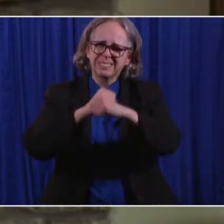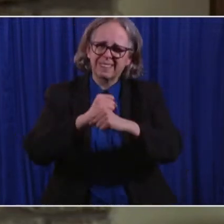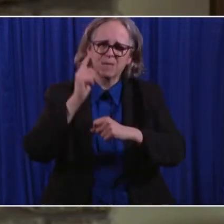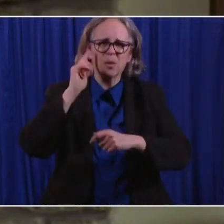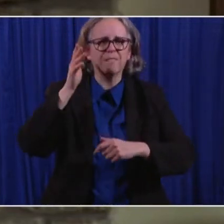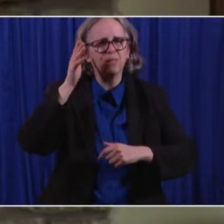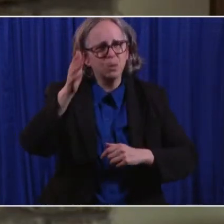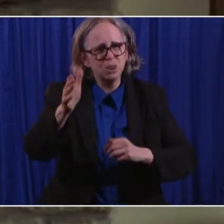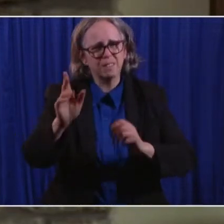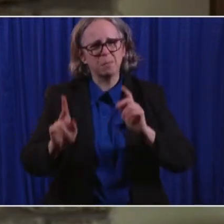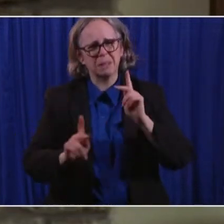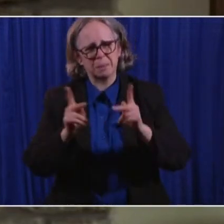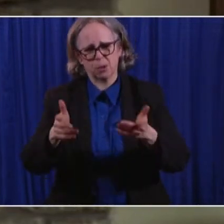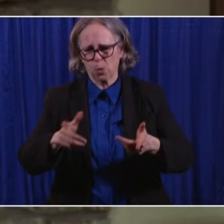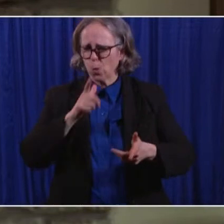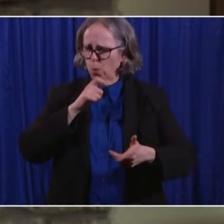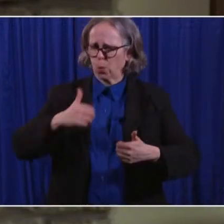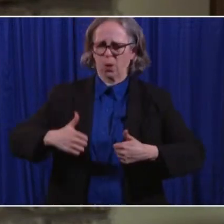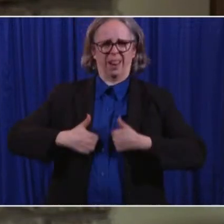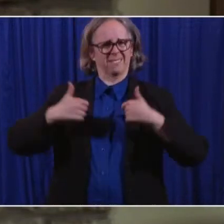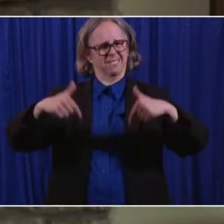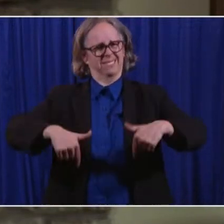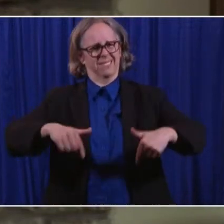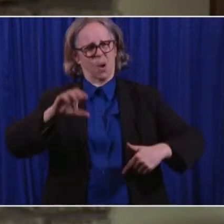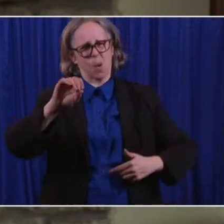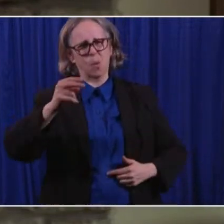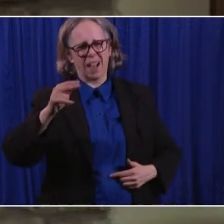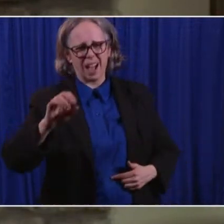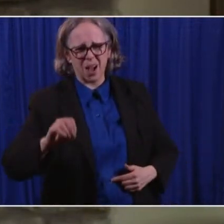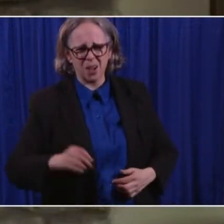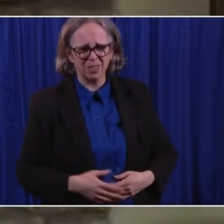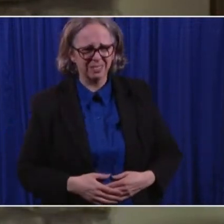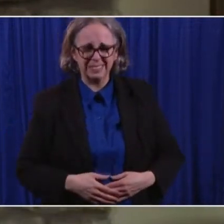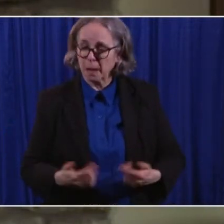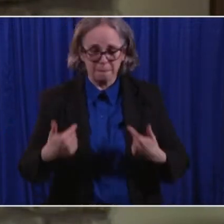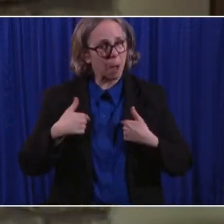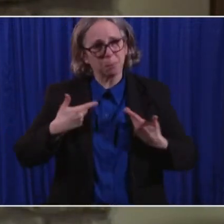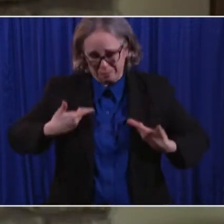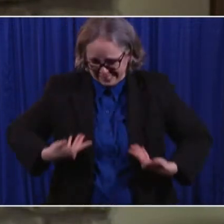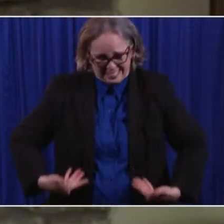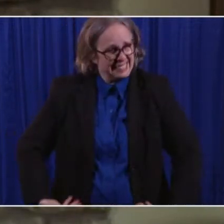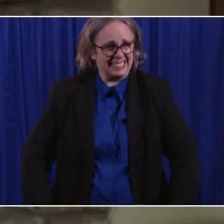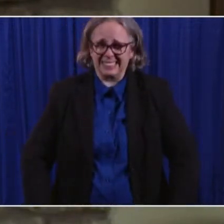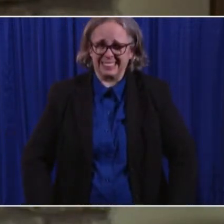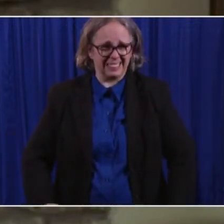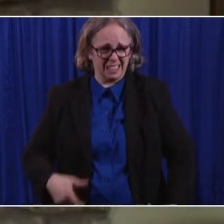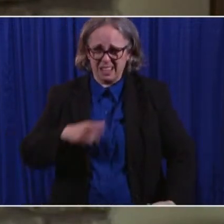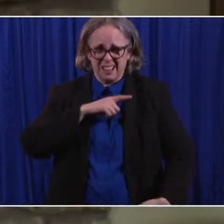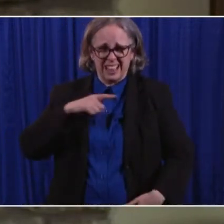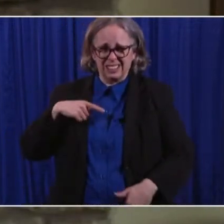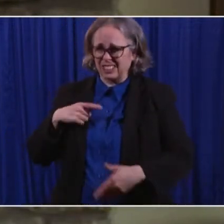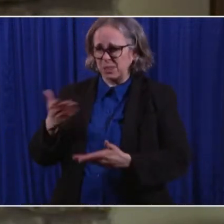And look, it's not about me. I mean, members of the General Assembly may be irritated about, an order that we issued or that order, and